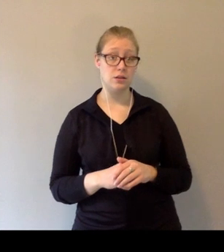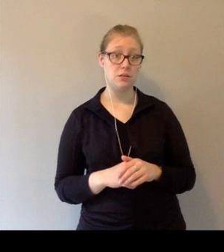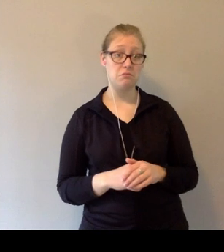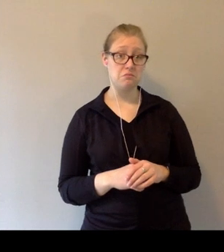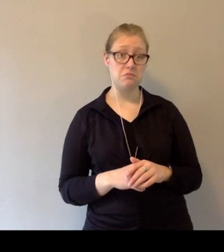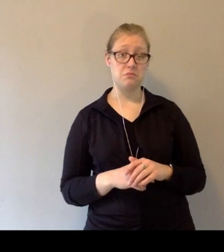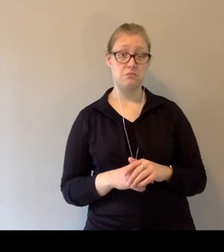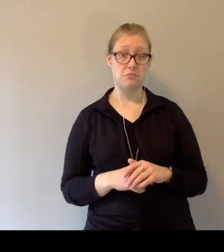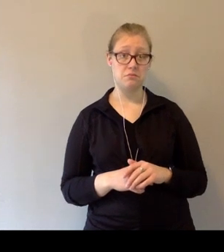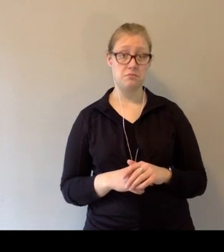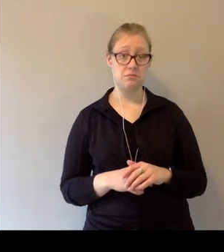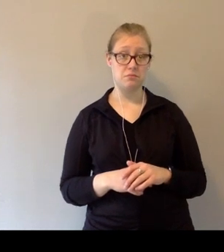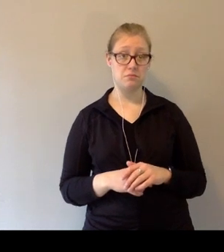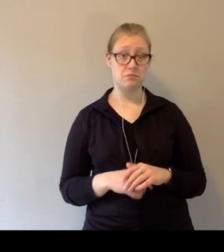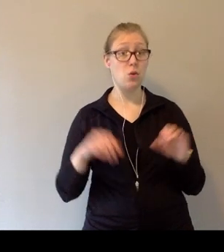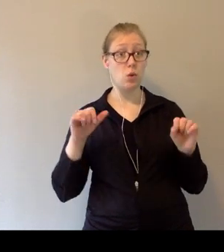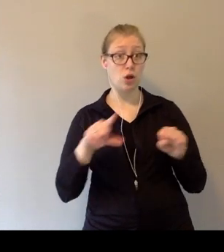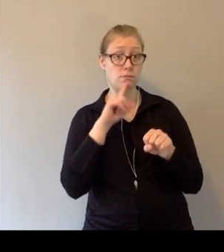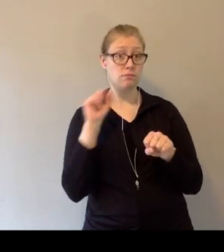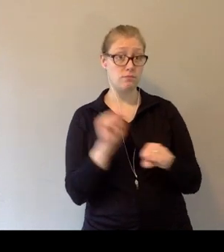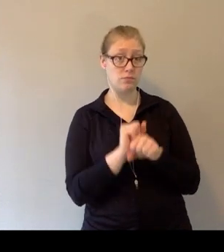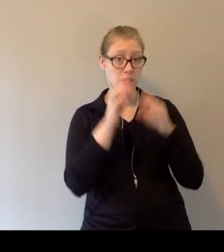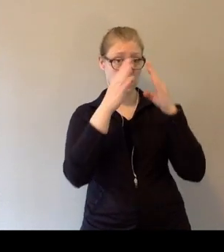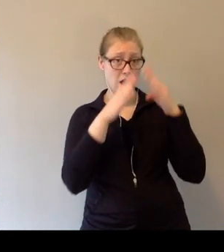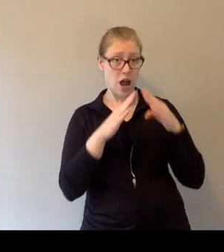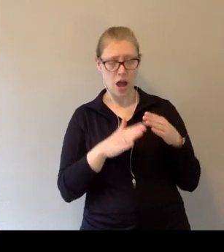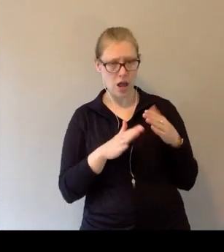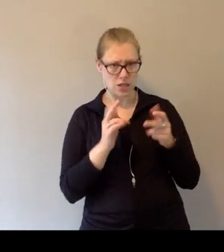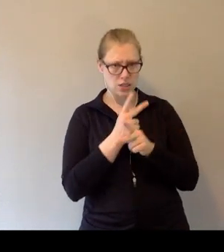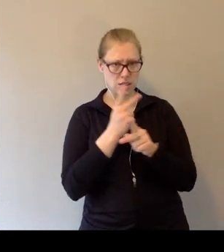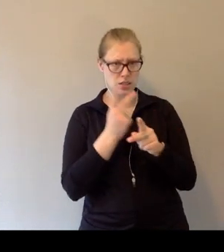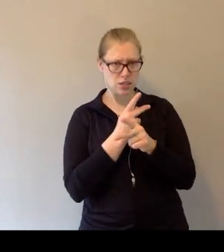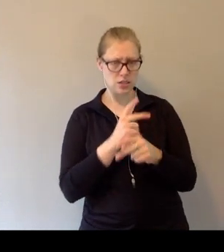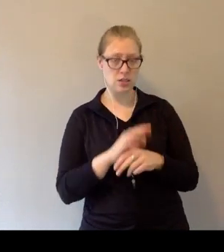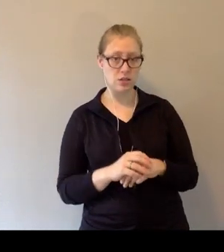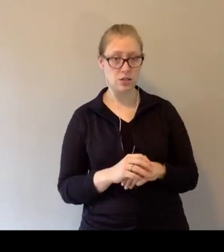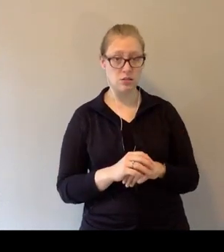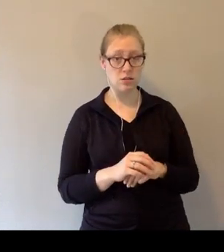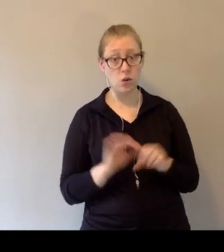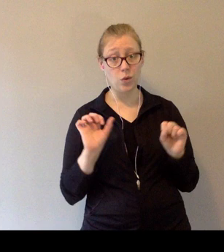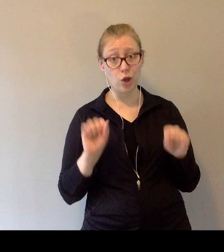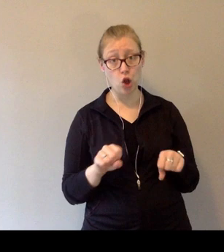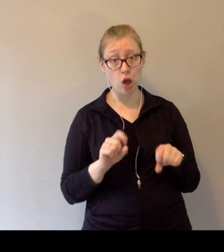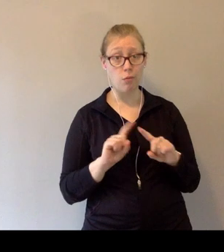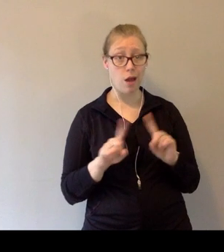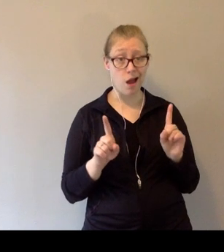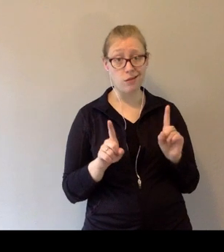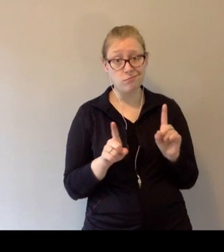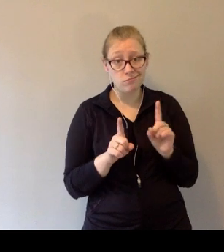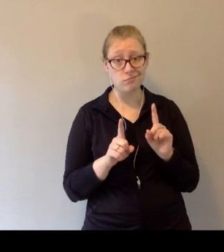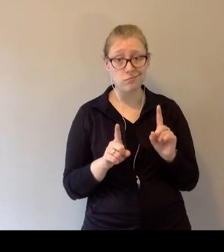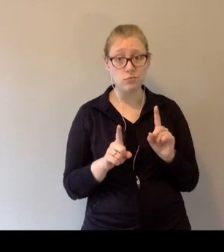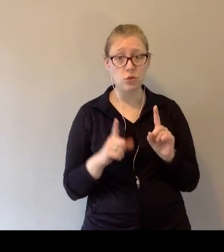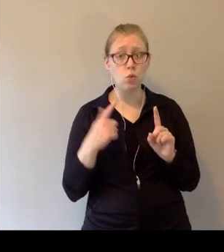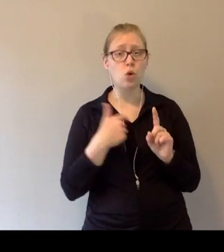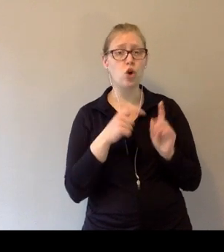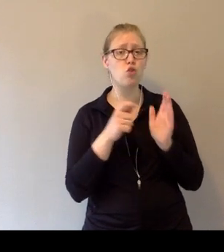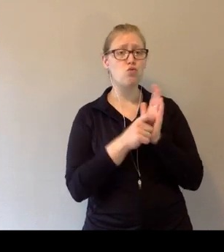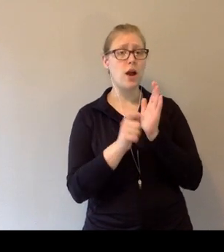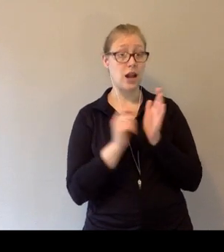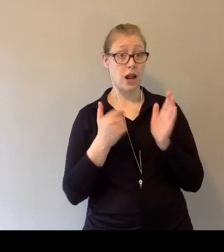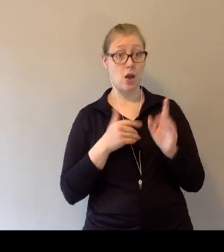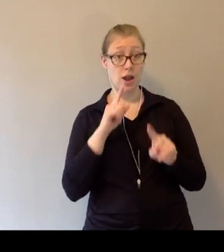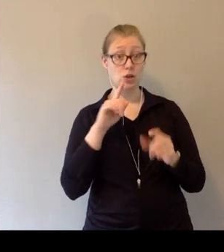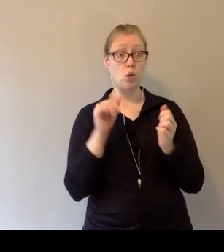could actually divide this out and multiply by the square root of 26 and all that, but we're writing our answers in